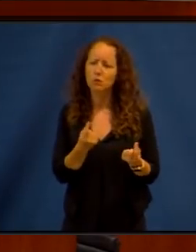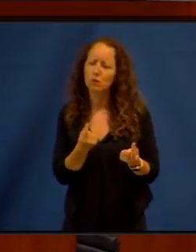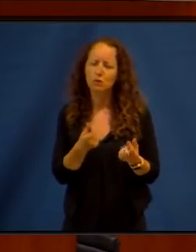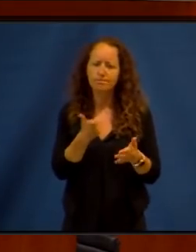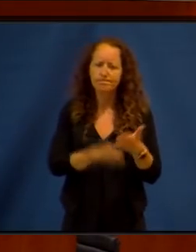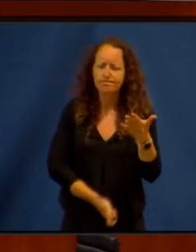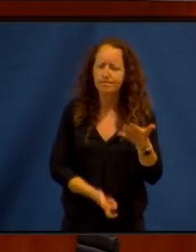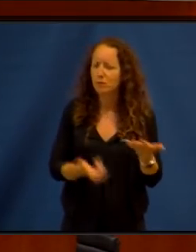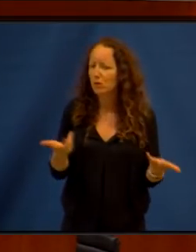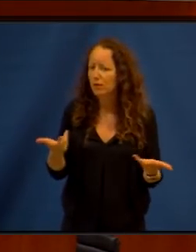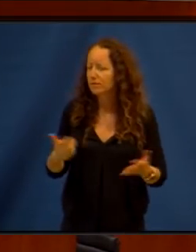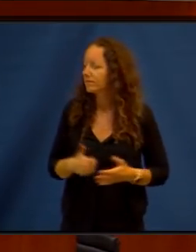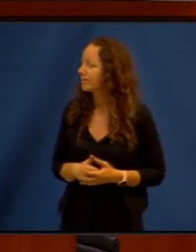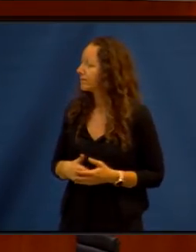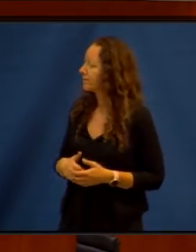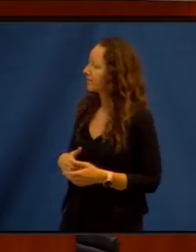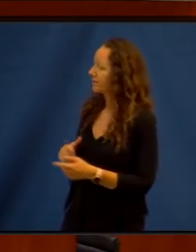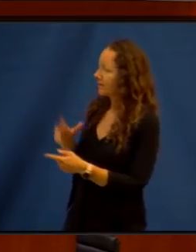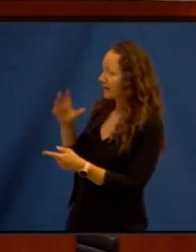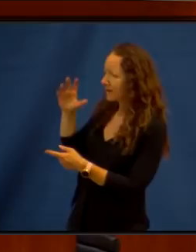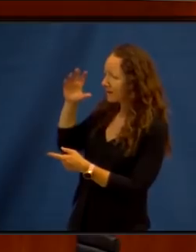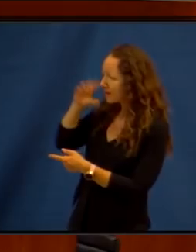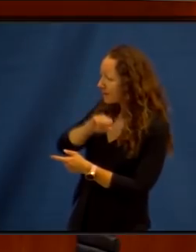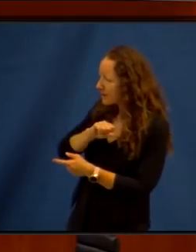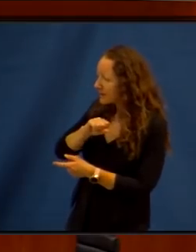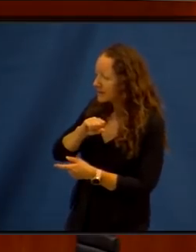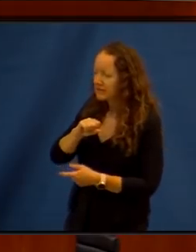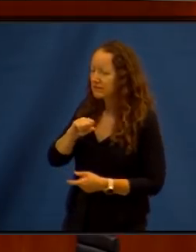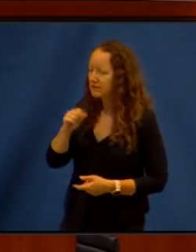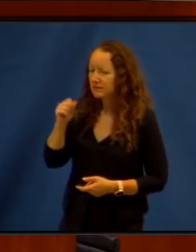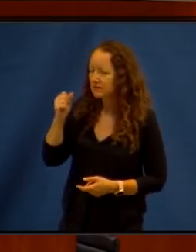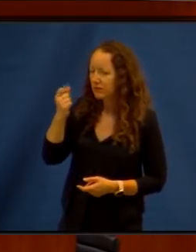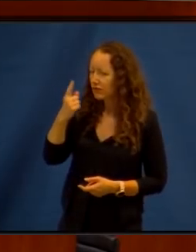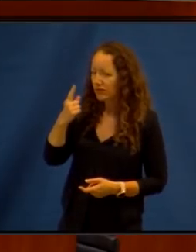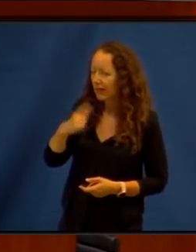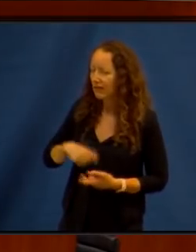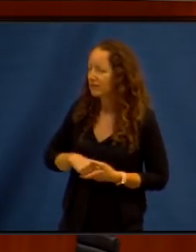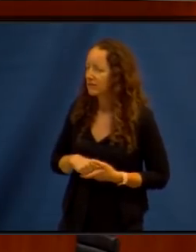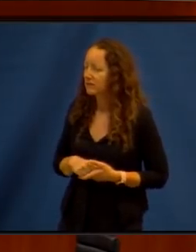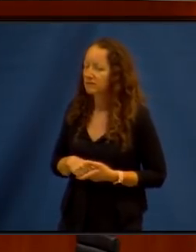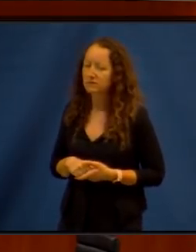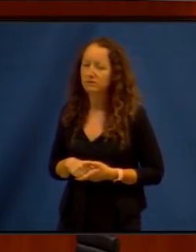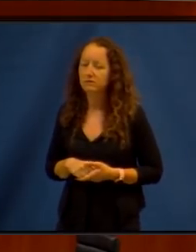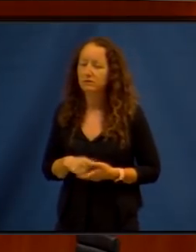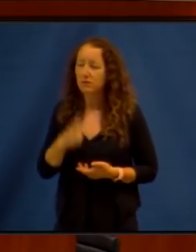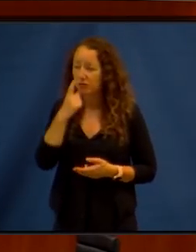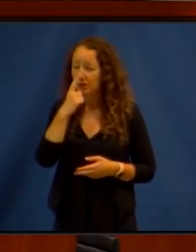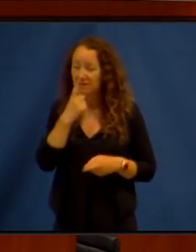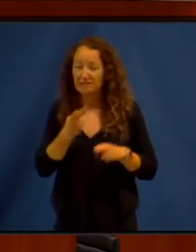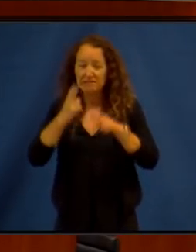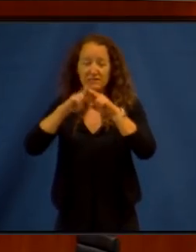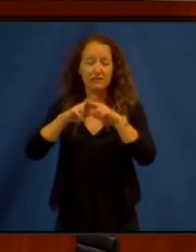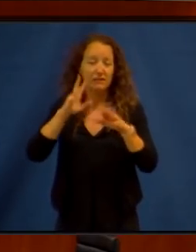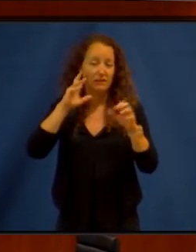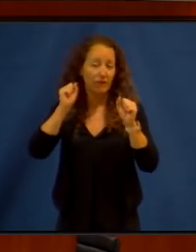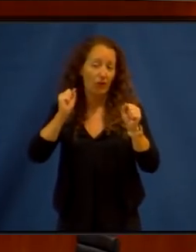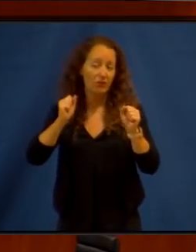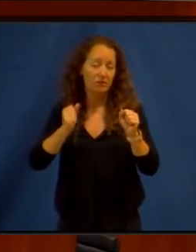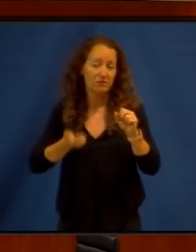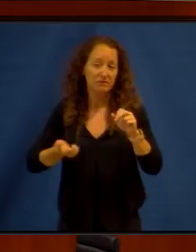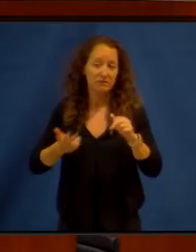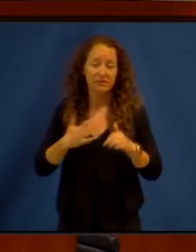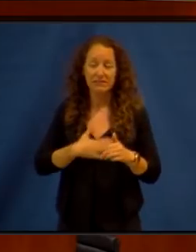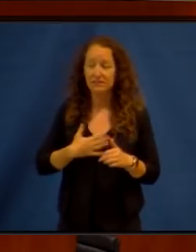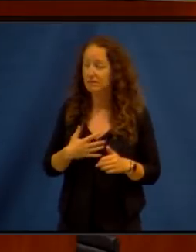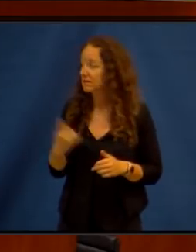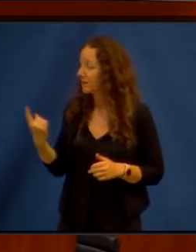I don't know that I heard the question well. We didn't quite hear you. I don't know if we can run the volume up a little bit louder or not, Daisy.